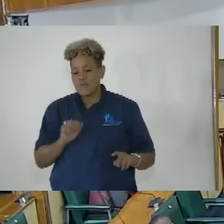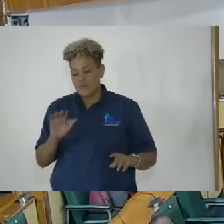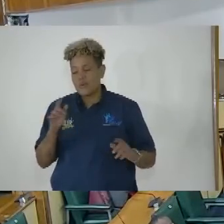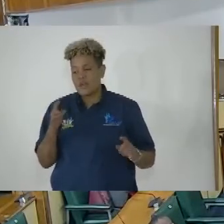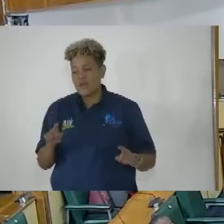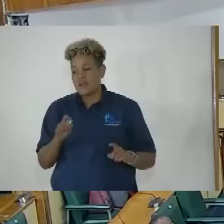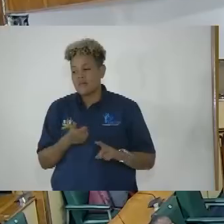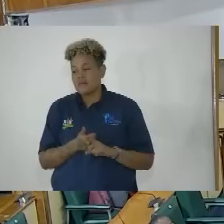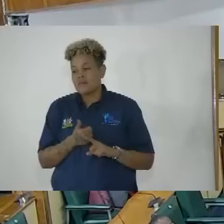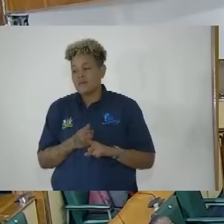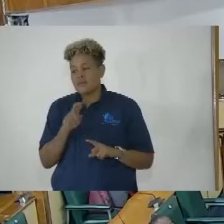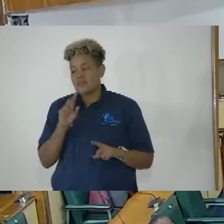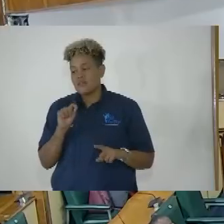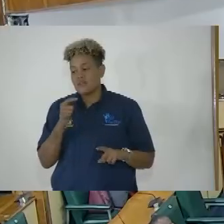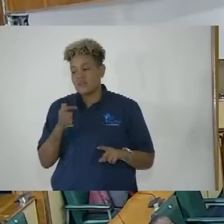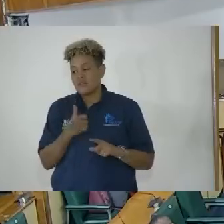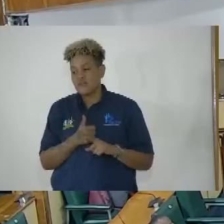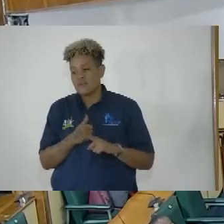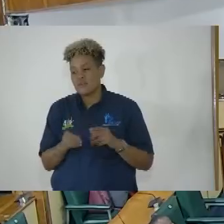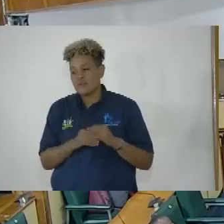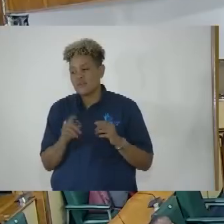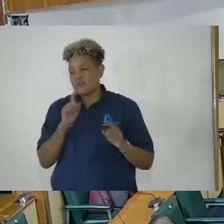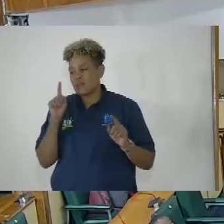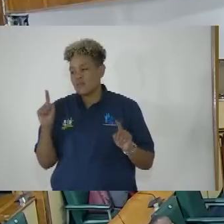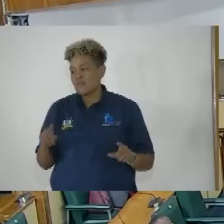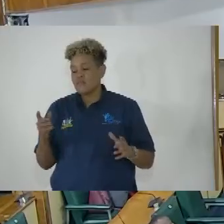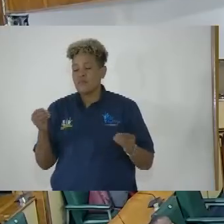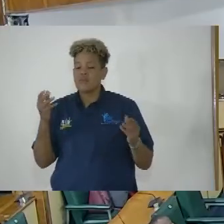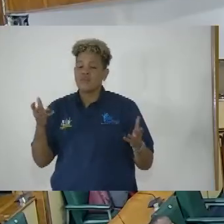Was it 2021 the report was